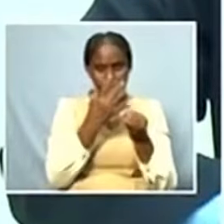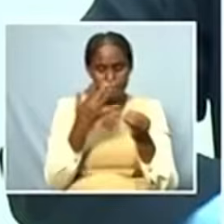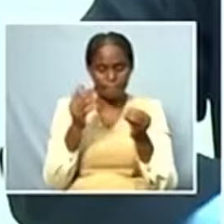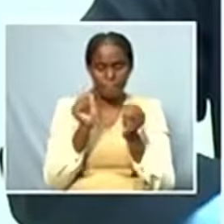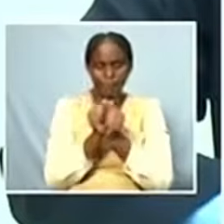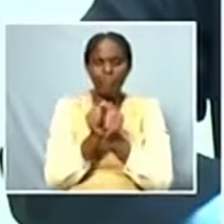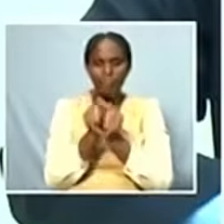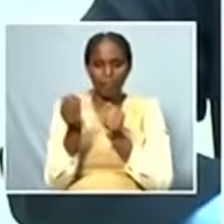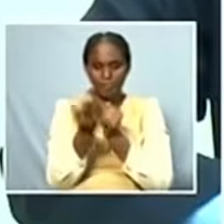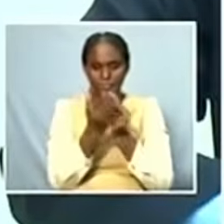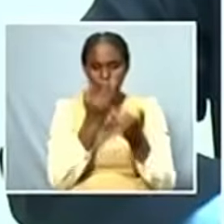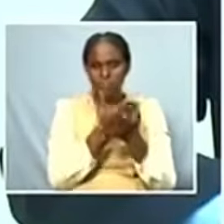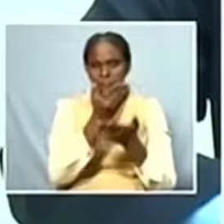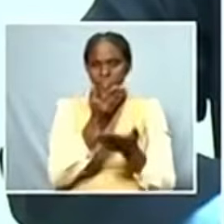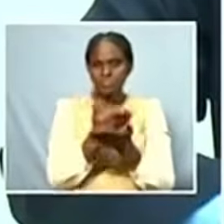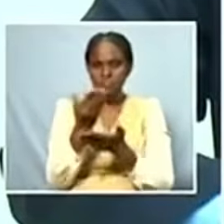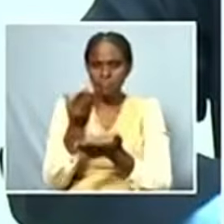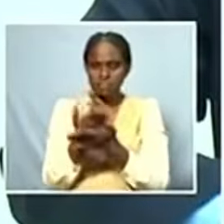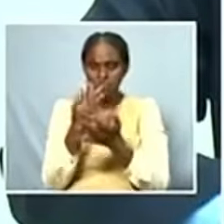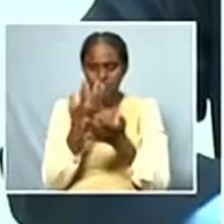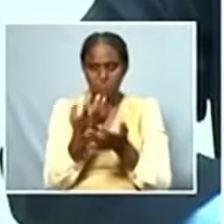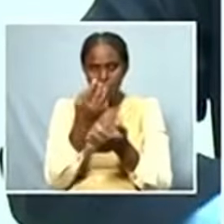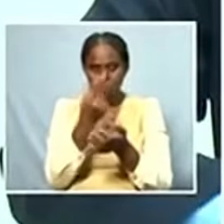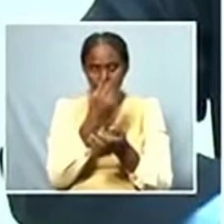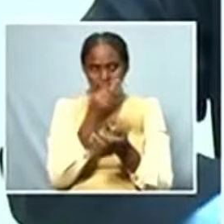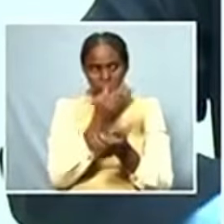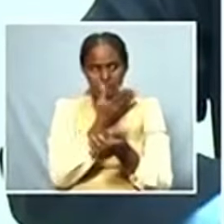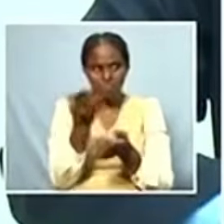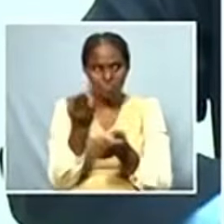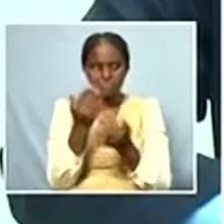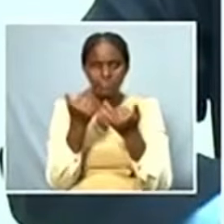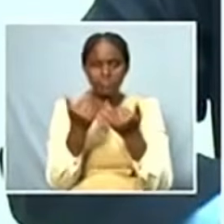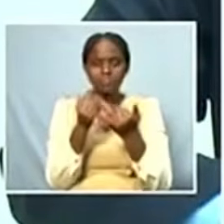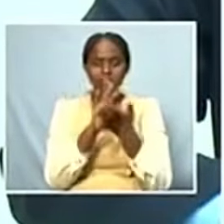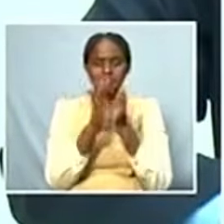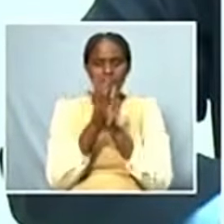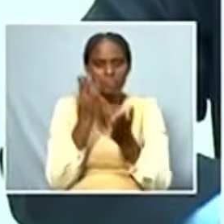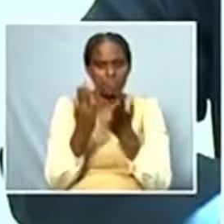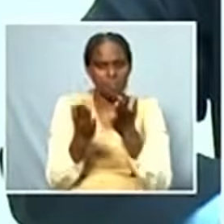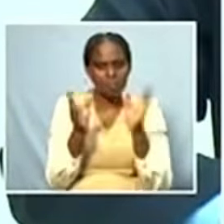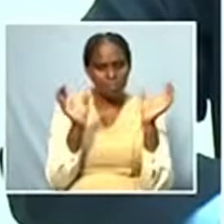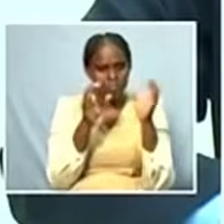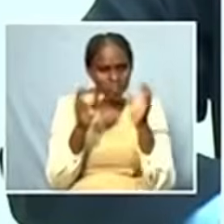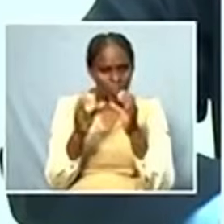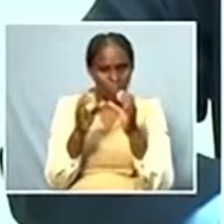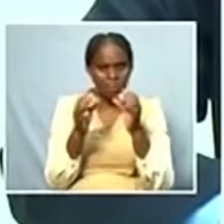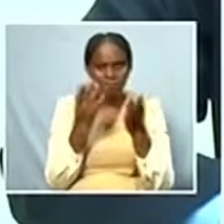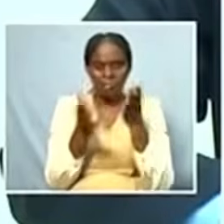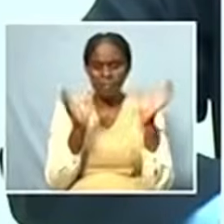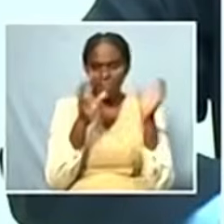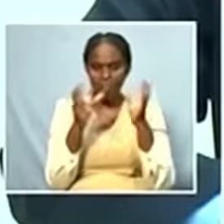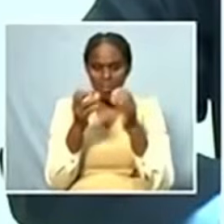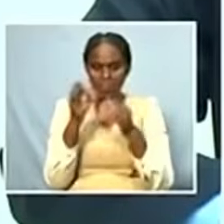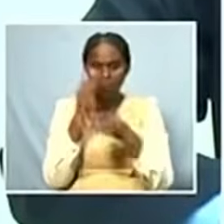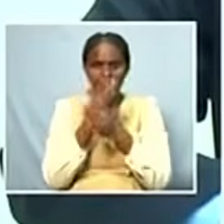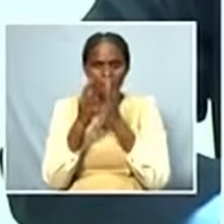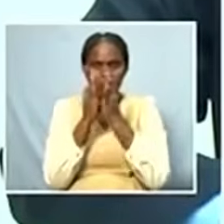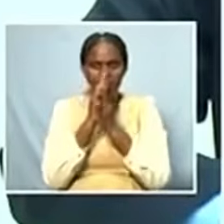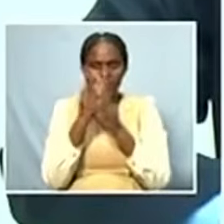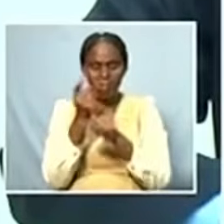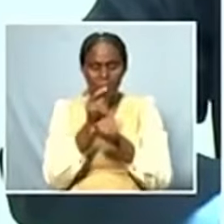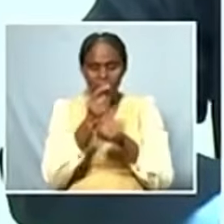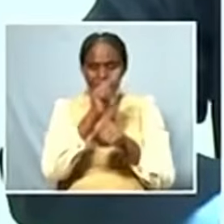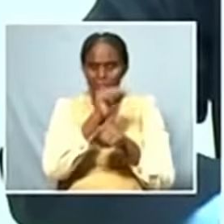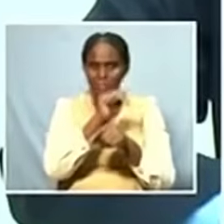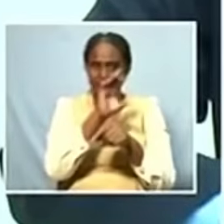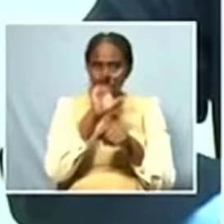of procurement. One of them being that maybe the class of the contractors from